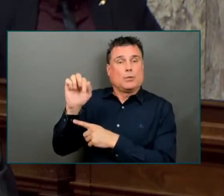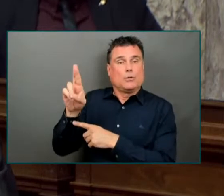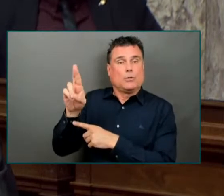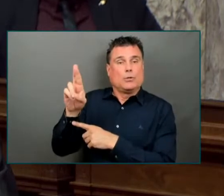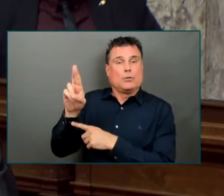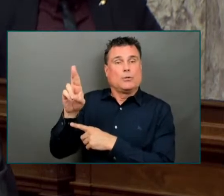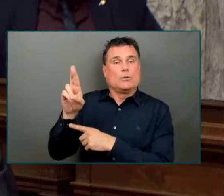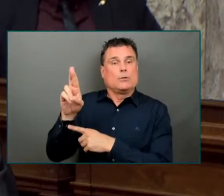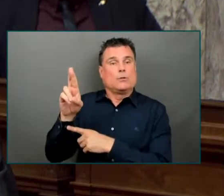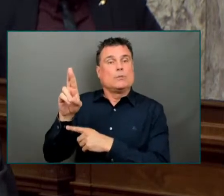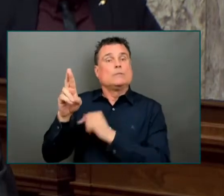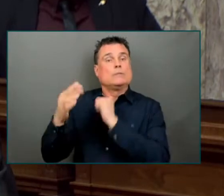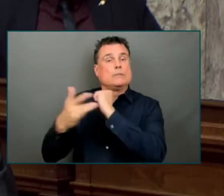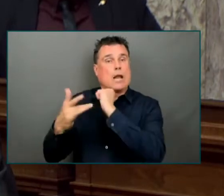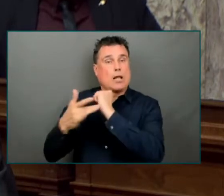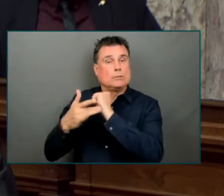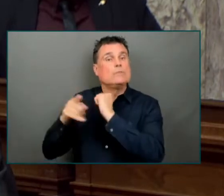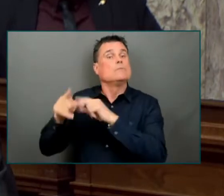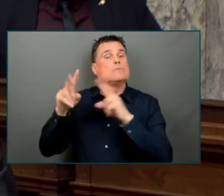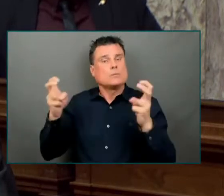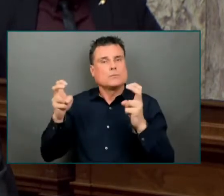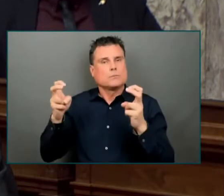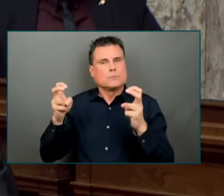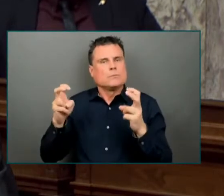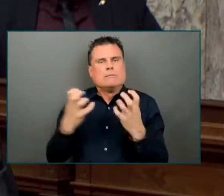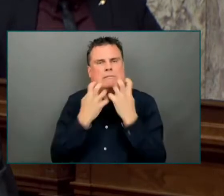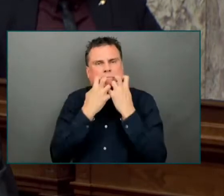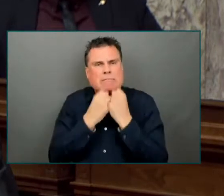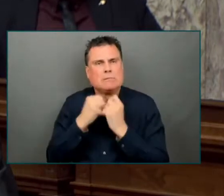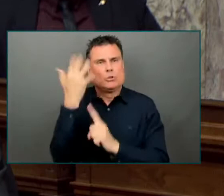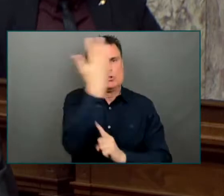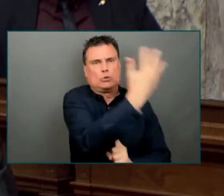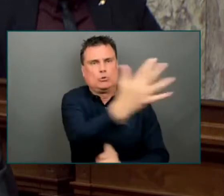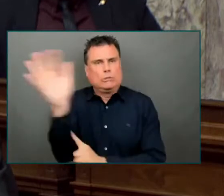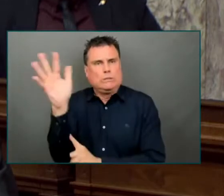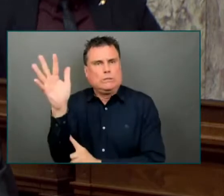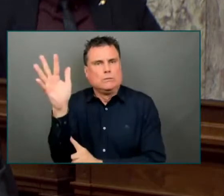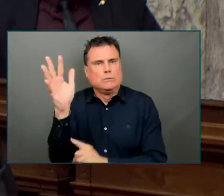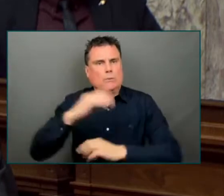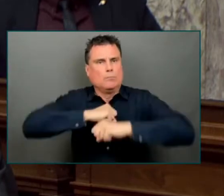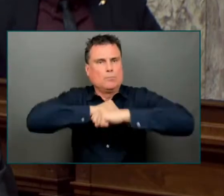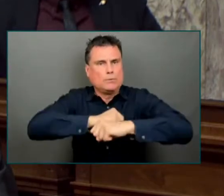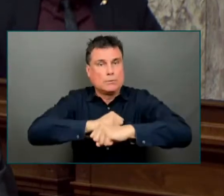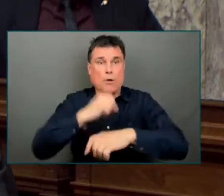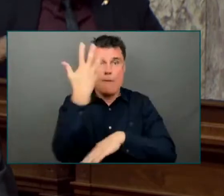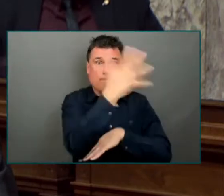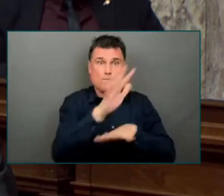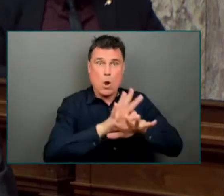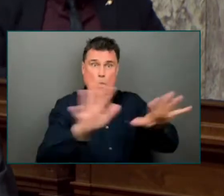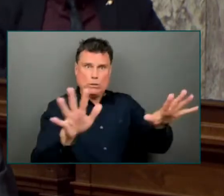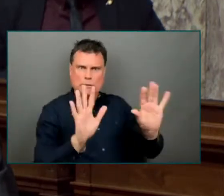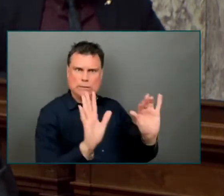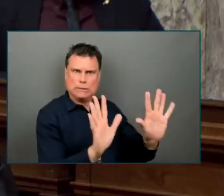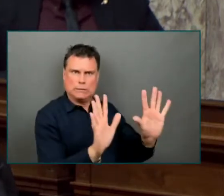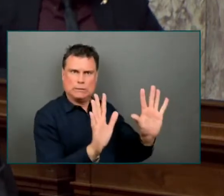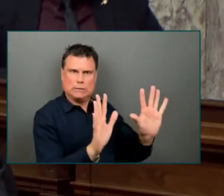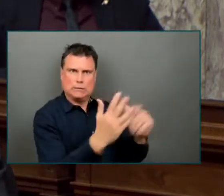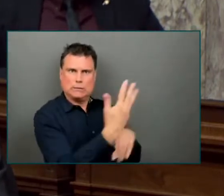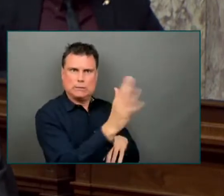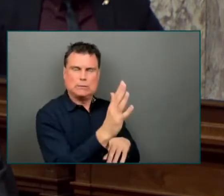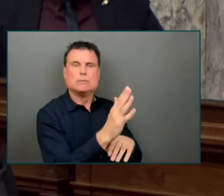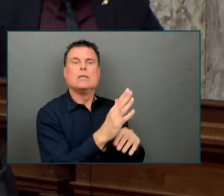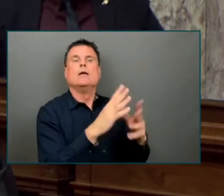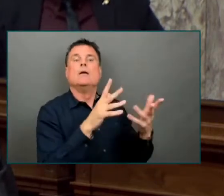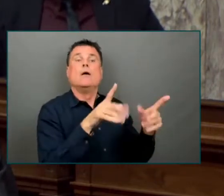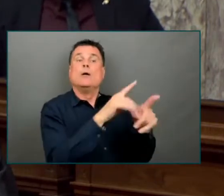the environment because it is sourced from sustainably managed forests that have a lower carbon footprint. In short, Mr. Speaker, it is good for